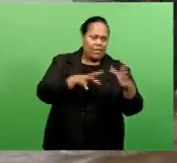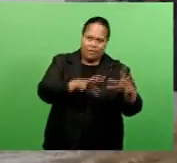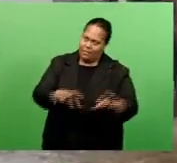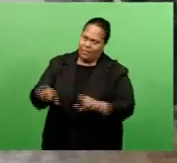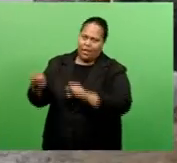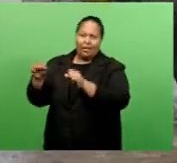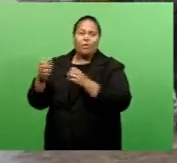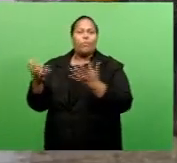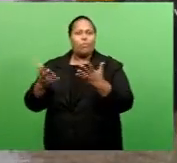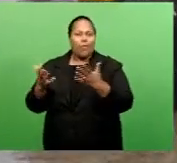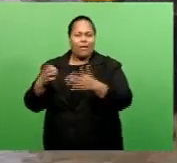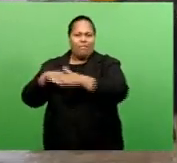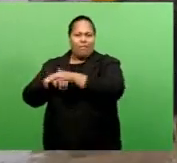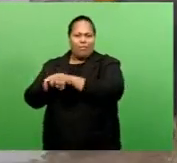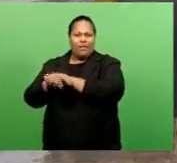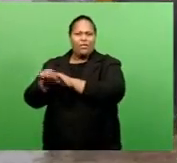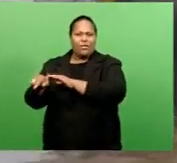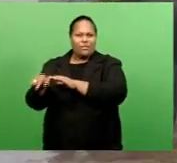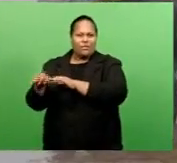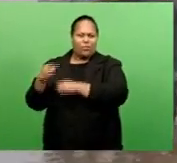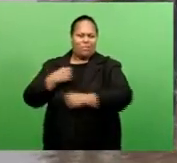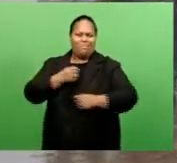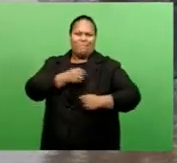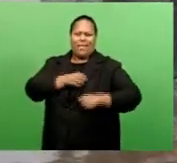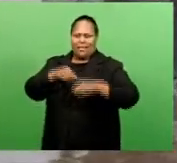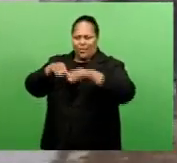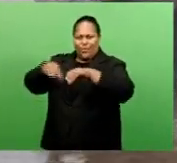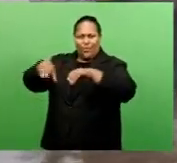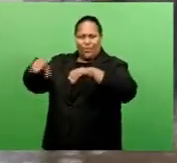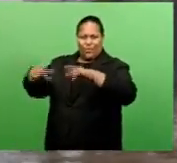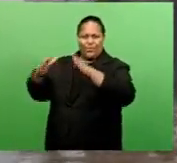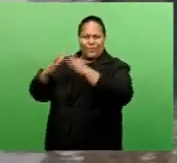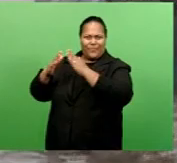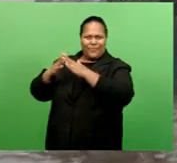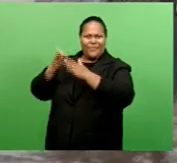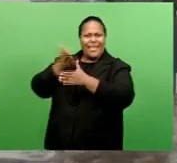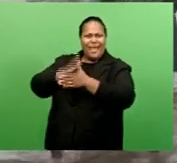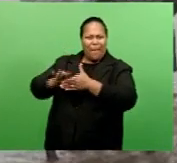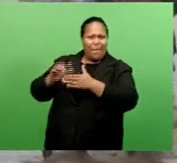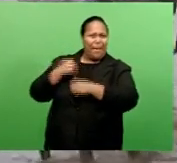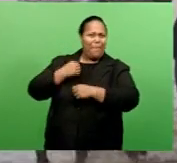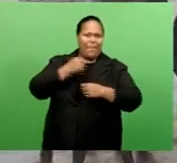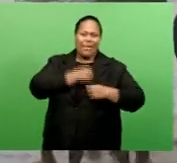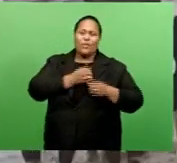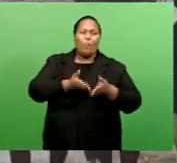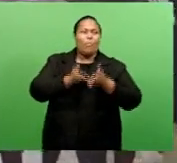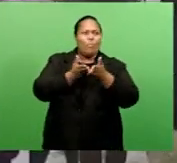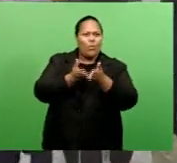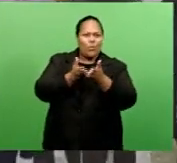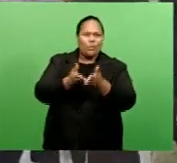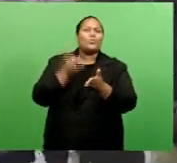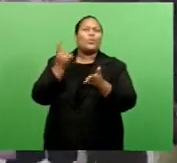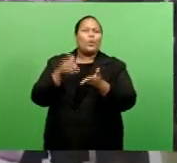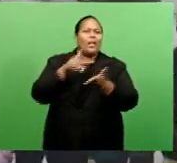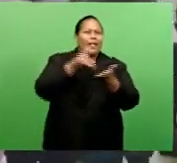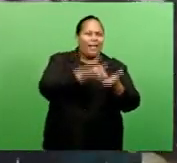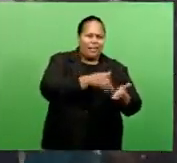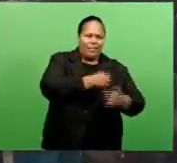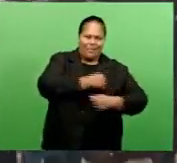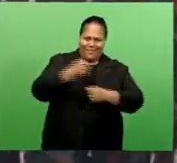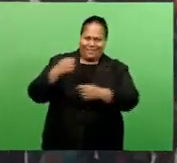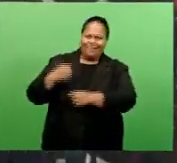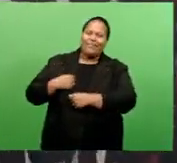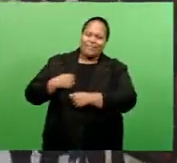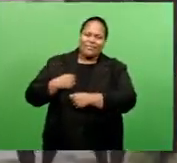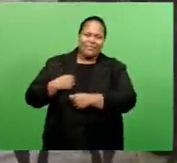the Sukanaivalu barracks. They were brought to the army camp in boats and the help of RFMF engineers and